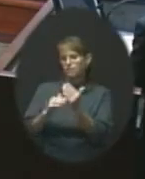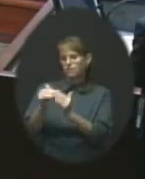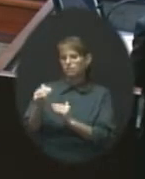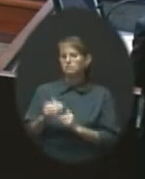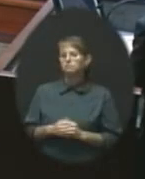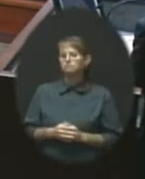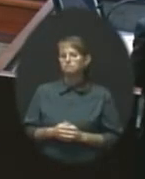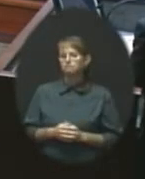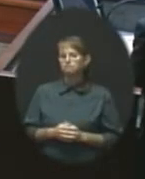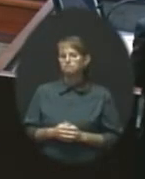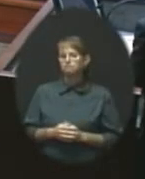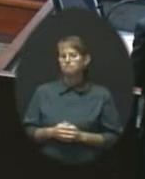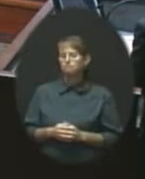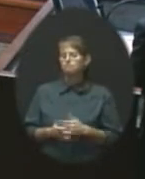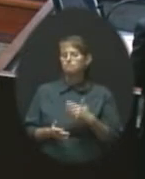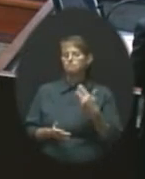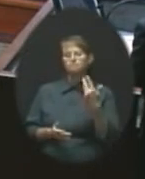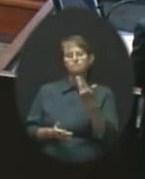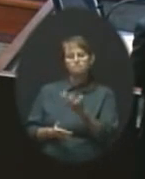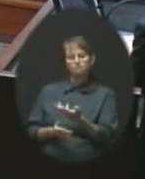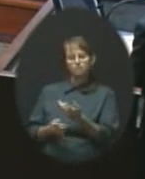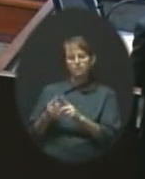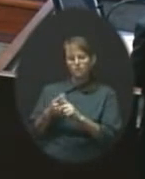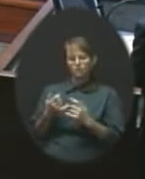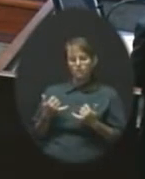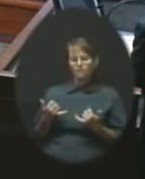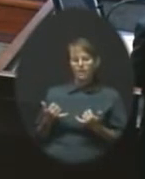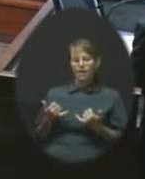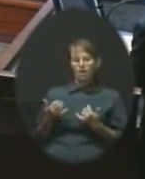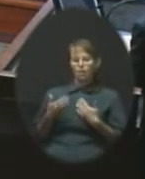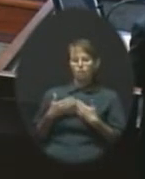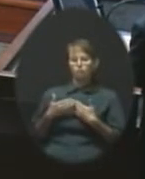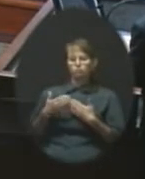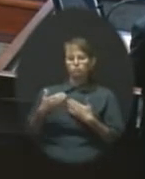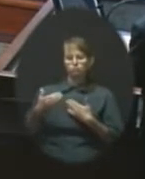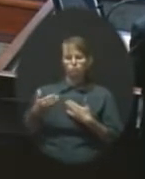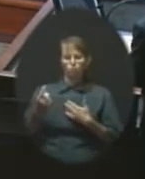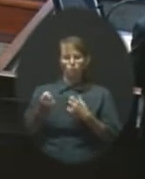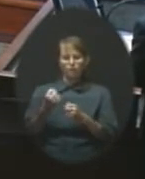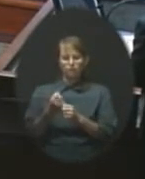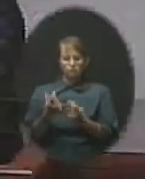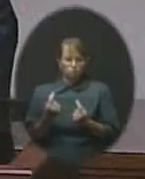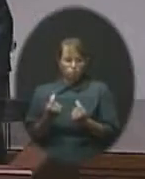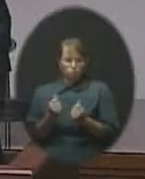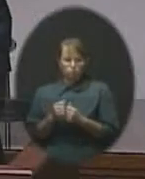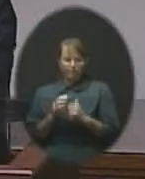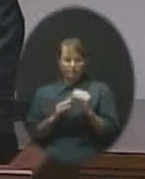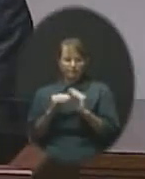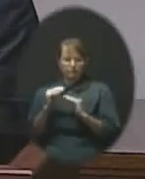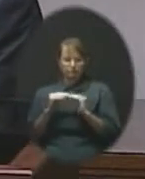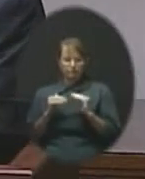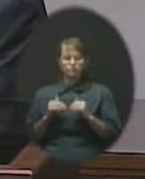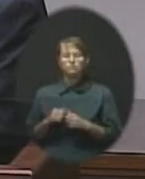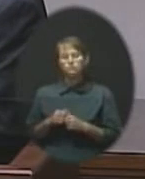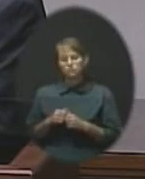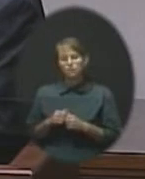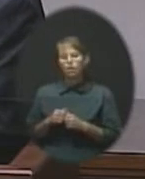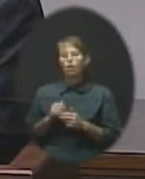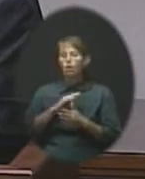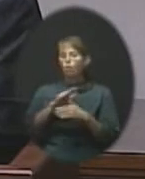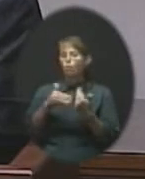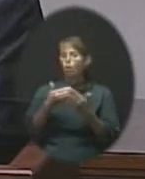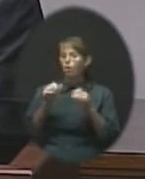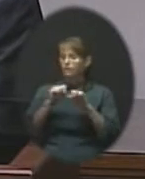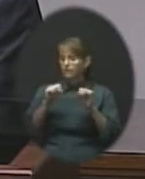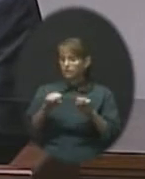What would we do with the building between now and that year and a half before we'd actually? We would leave the systems on.